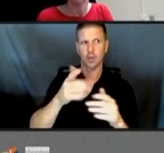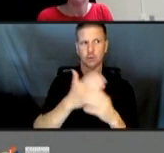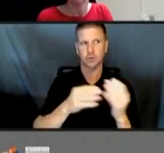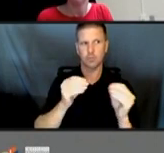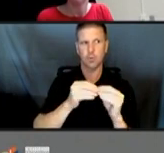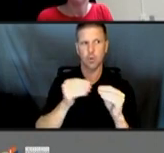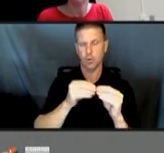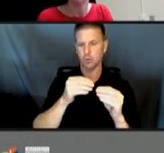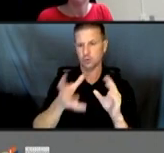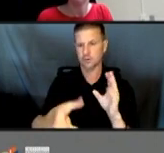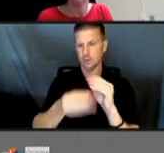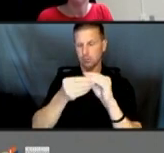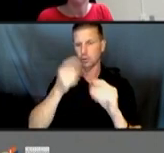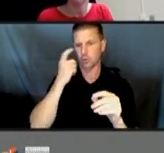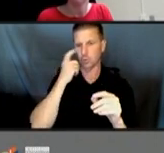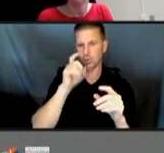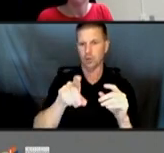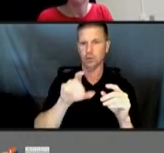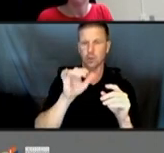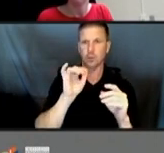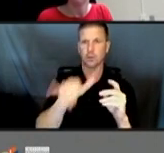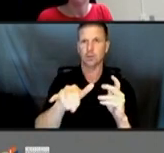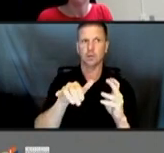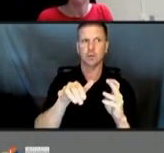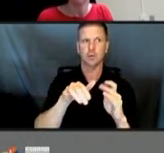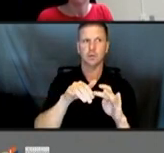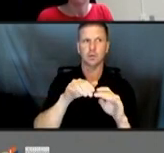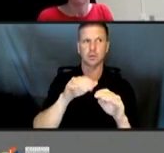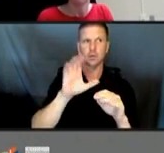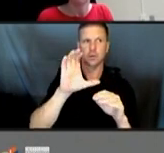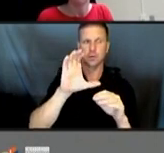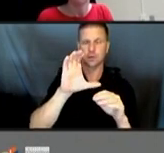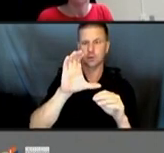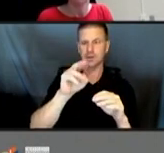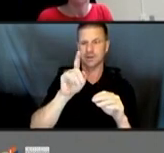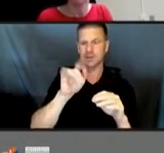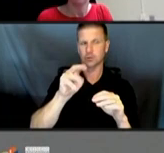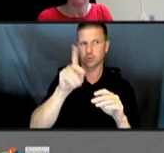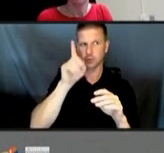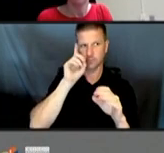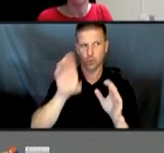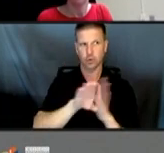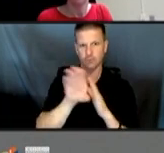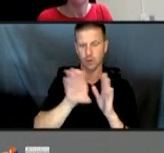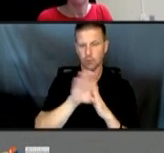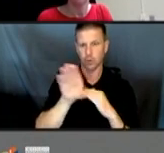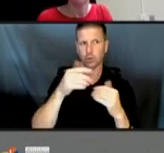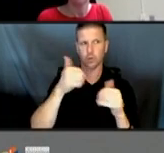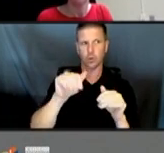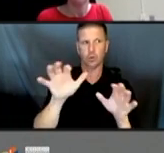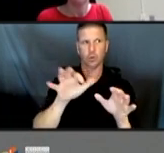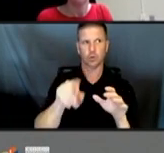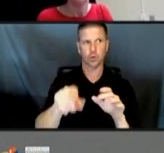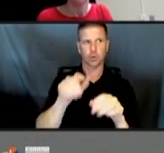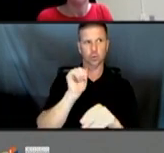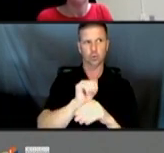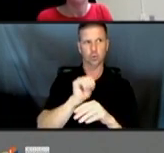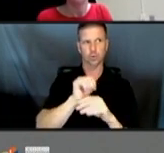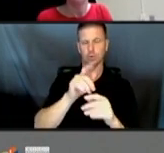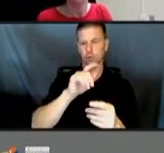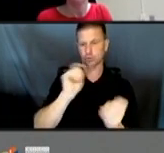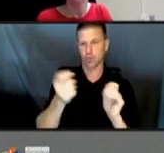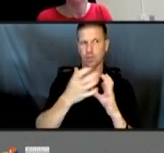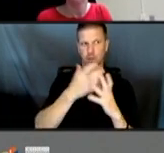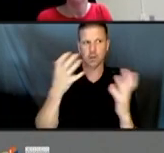subsidy, recognizing that the conditions for developers trying to do this work has changed a lot since